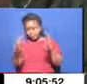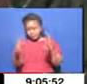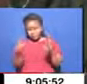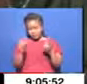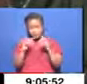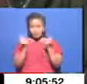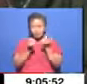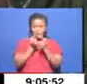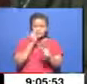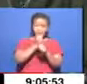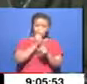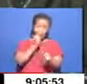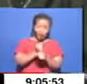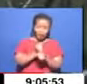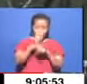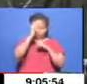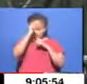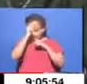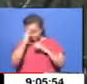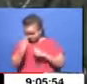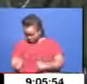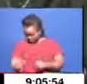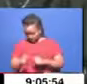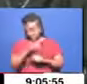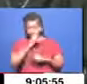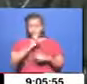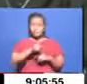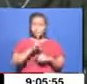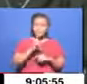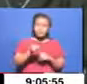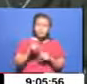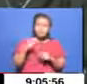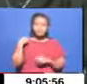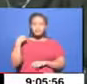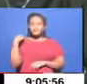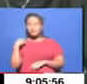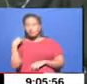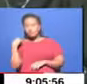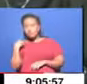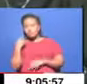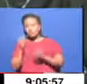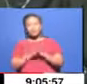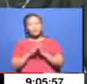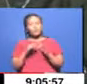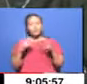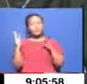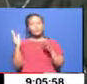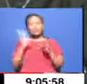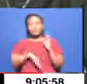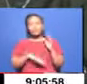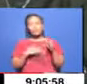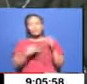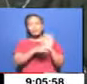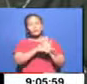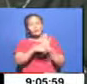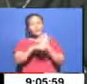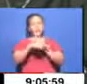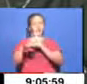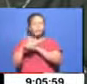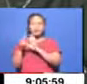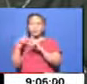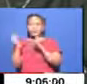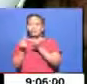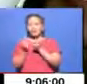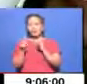teamwork, respect, discipline, selflessness, and breaking the walls of negative ethnicity and all other